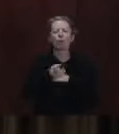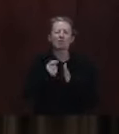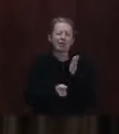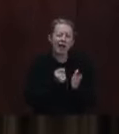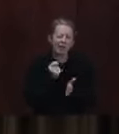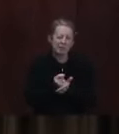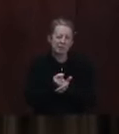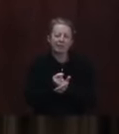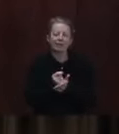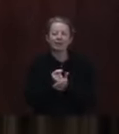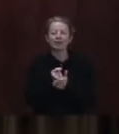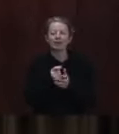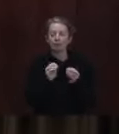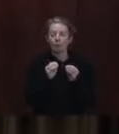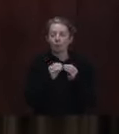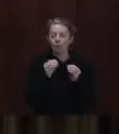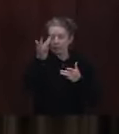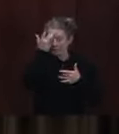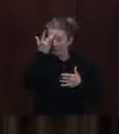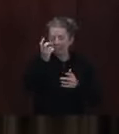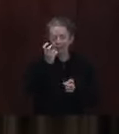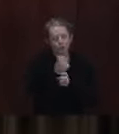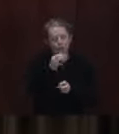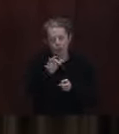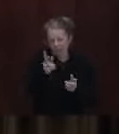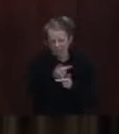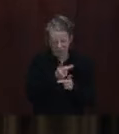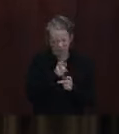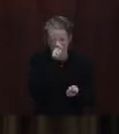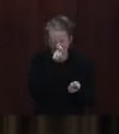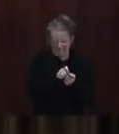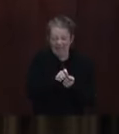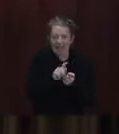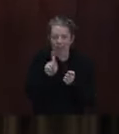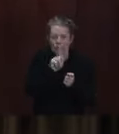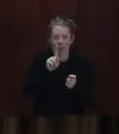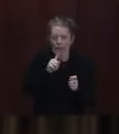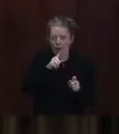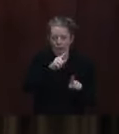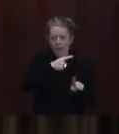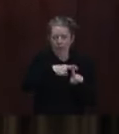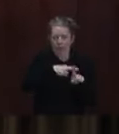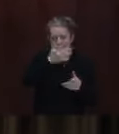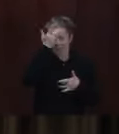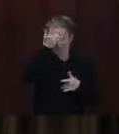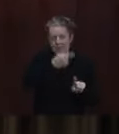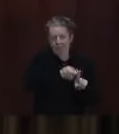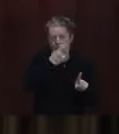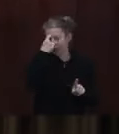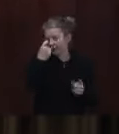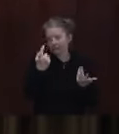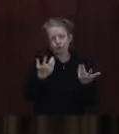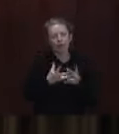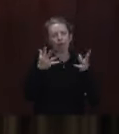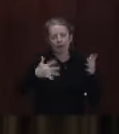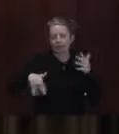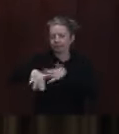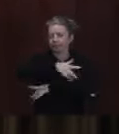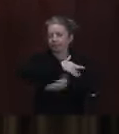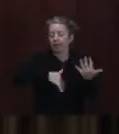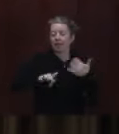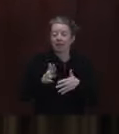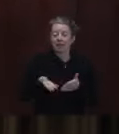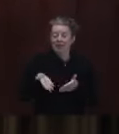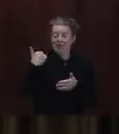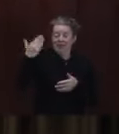to pinpoint exact modes of exposure because of the folks moving around so much. In the earlier days, it